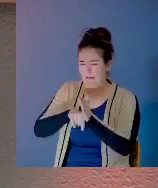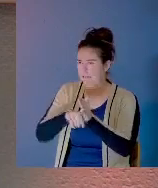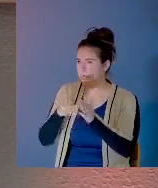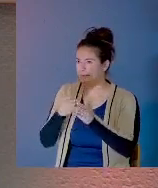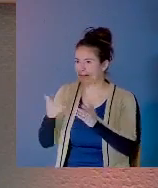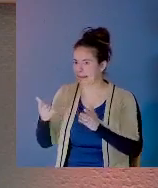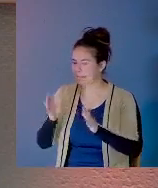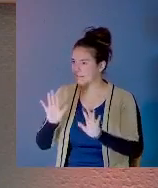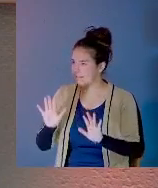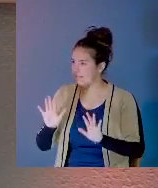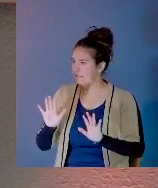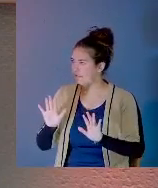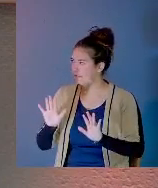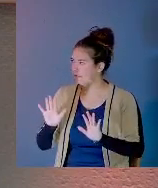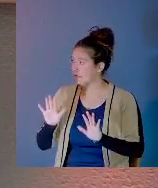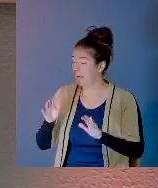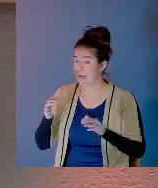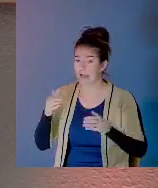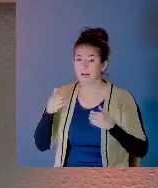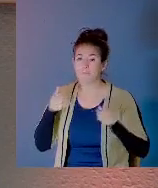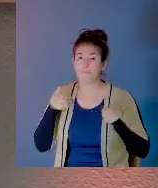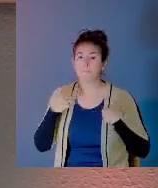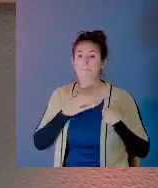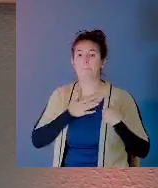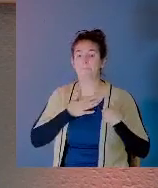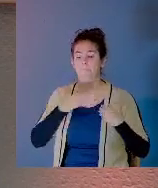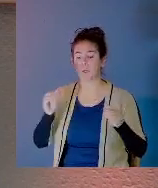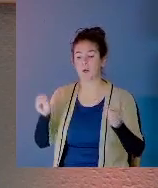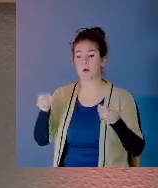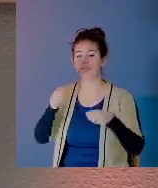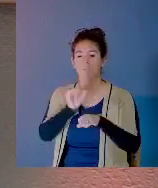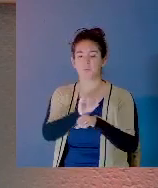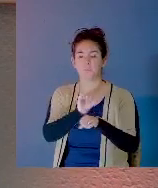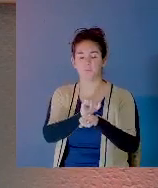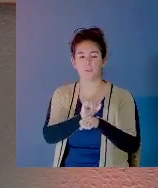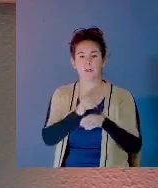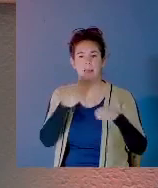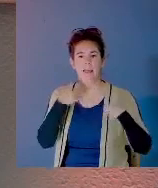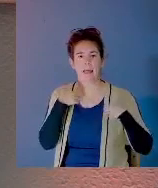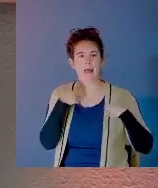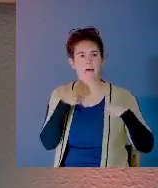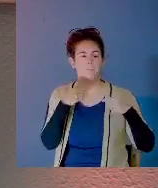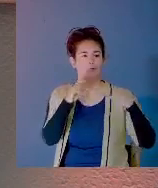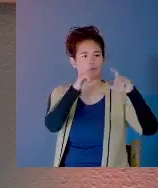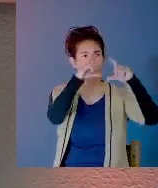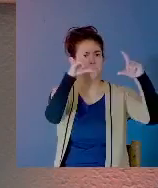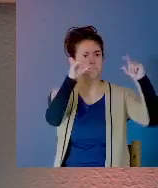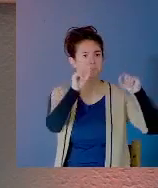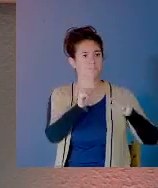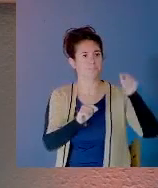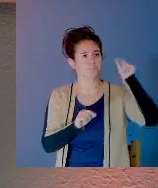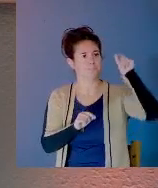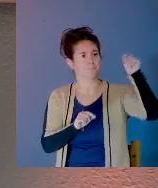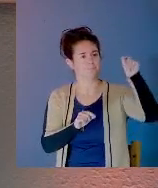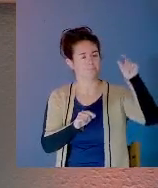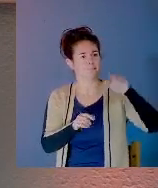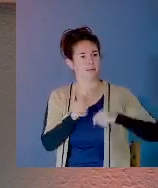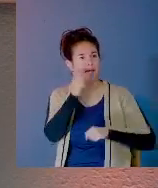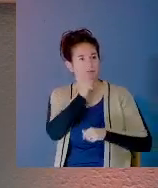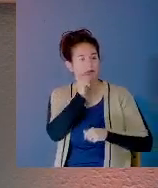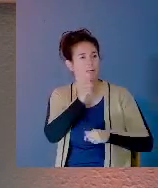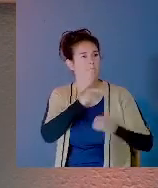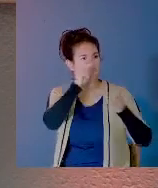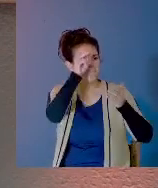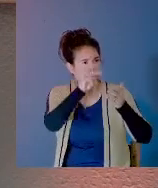pinned on my little cubicle in my office at work. So it's a daily. Couple of daily verses that I visit every morning